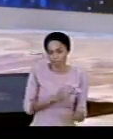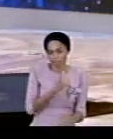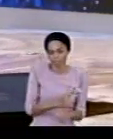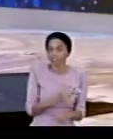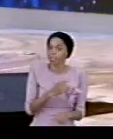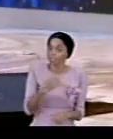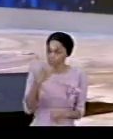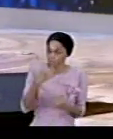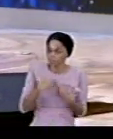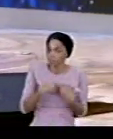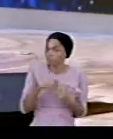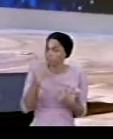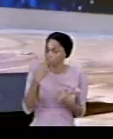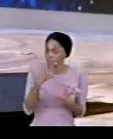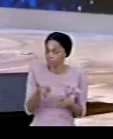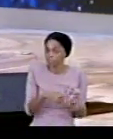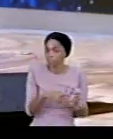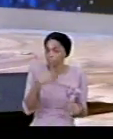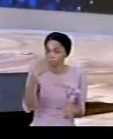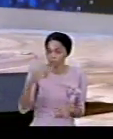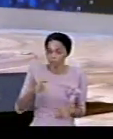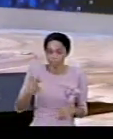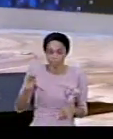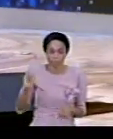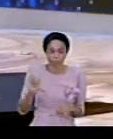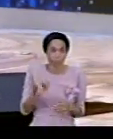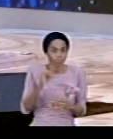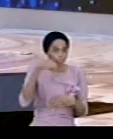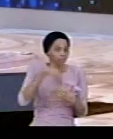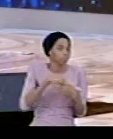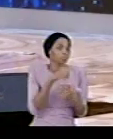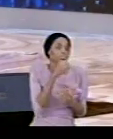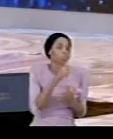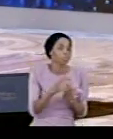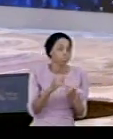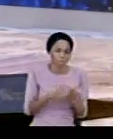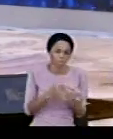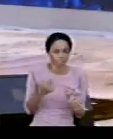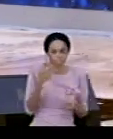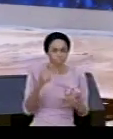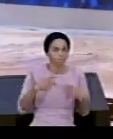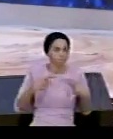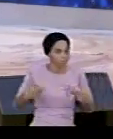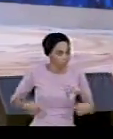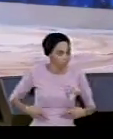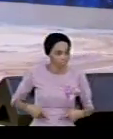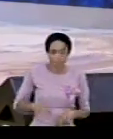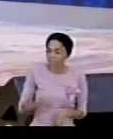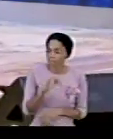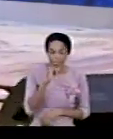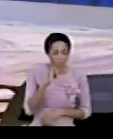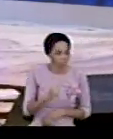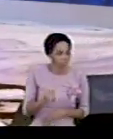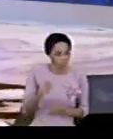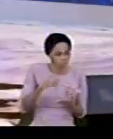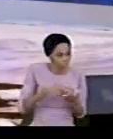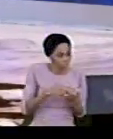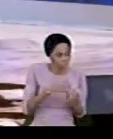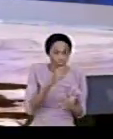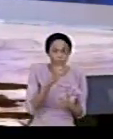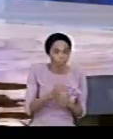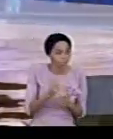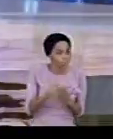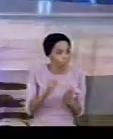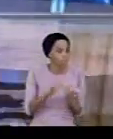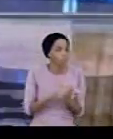told them, old covenant. You know, those Pharisees were not reading their Old Testament very